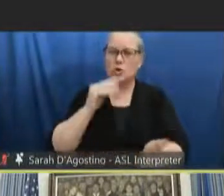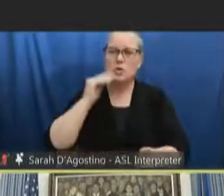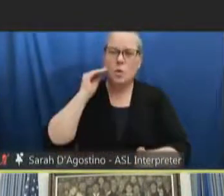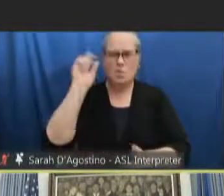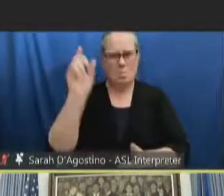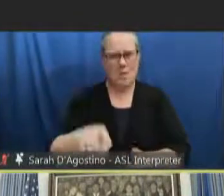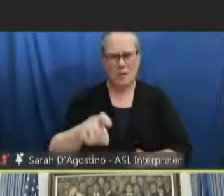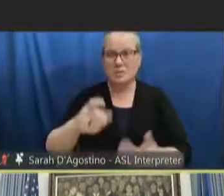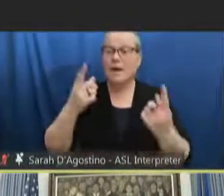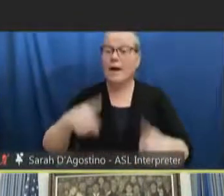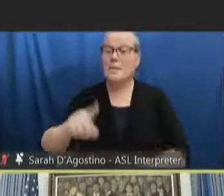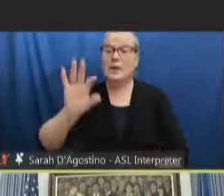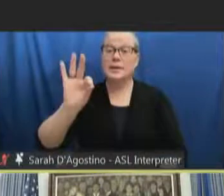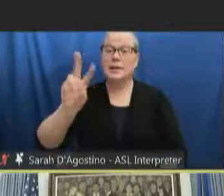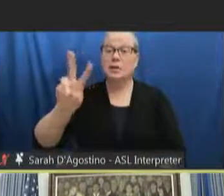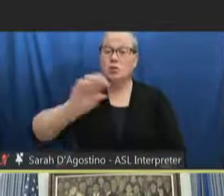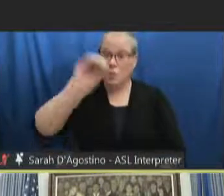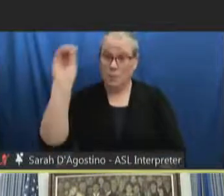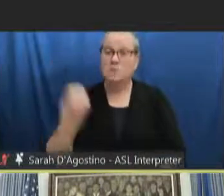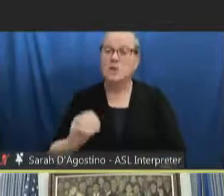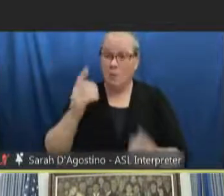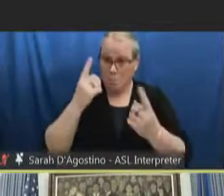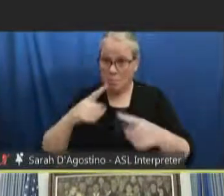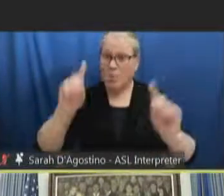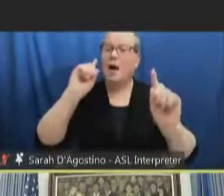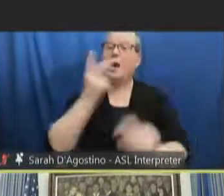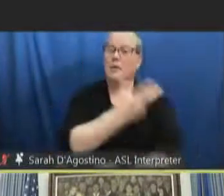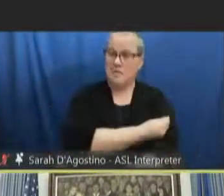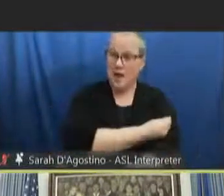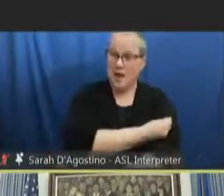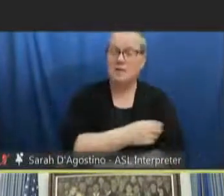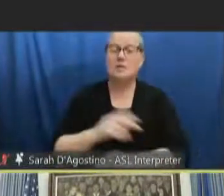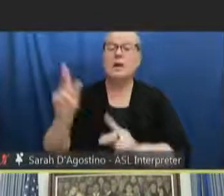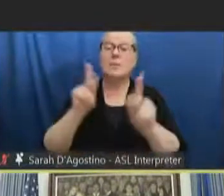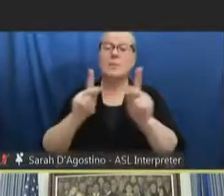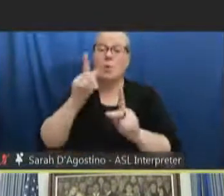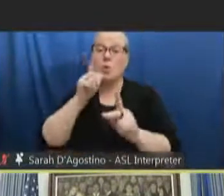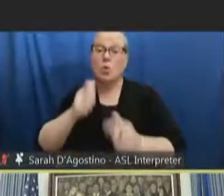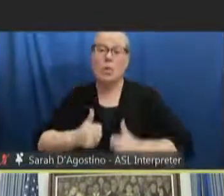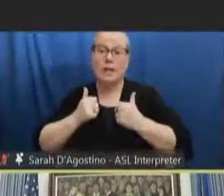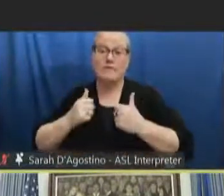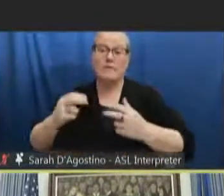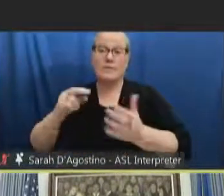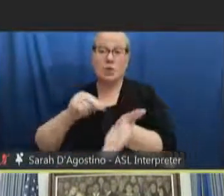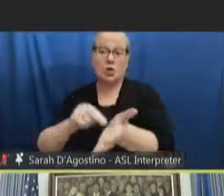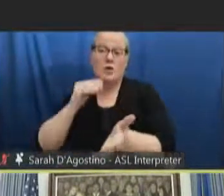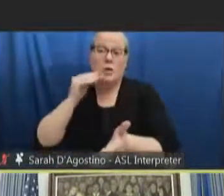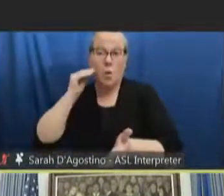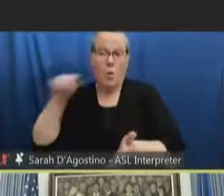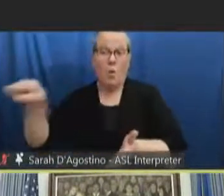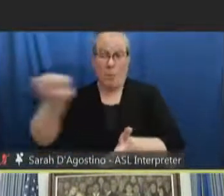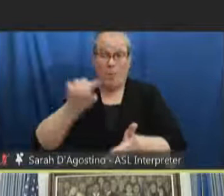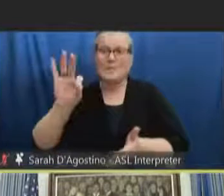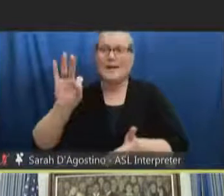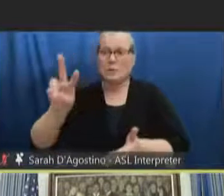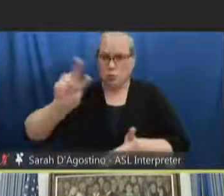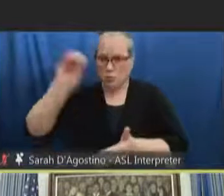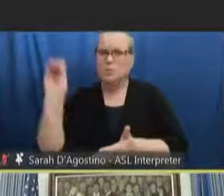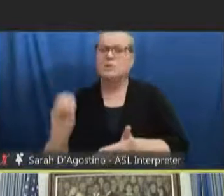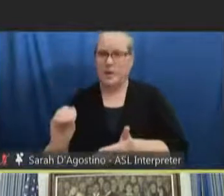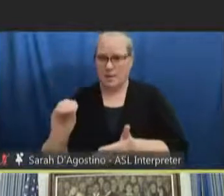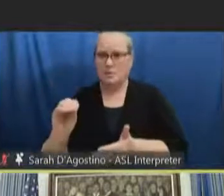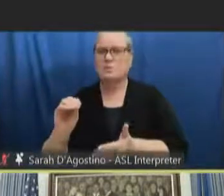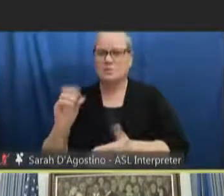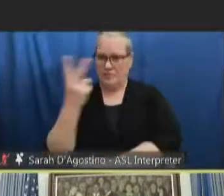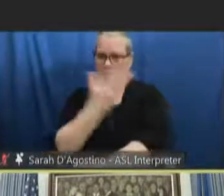good. 92% of the residents got vaccinated, and almost that many of the staff. But